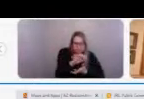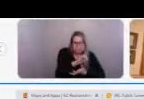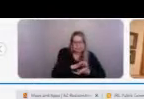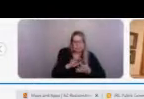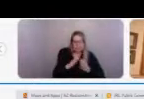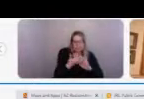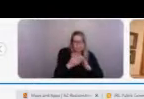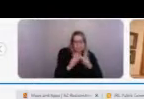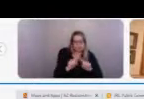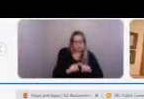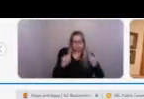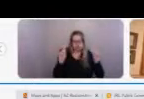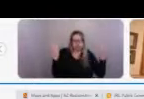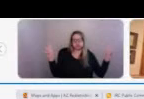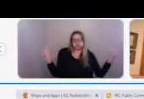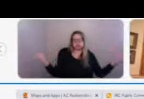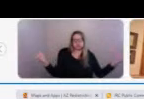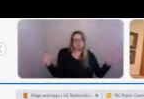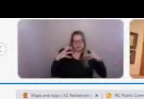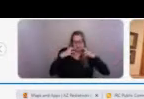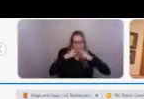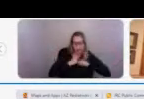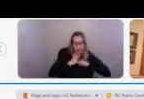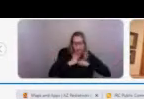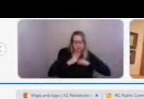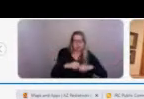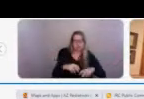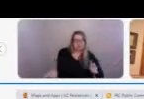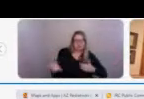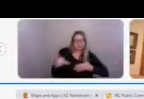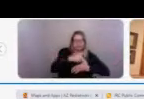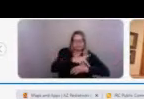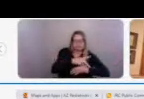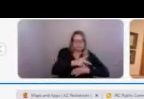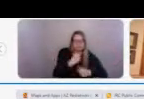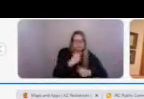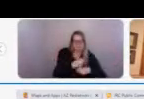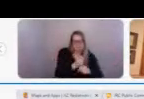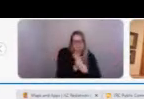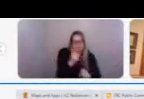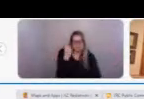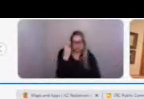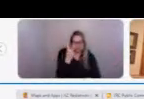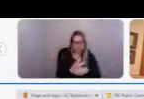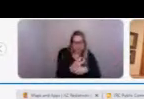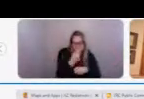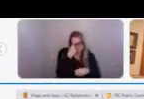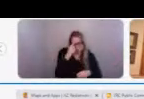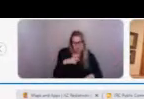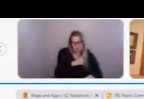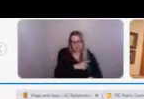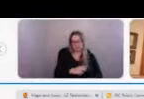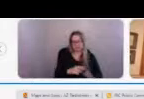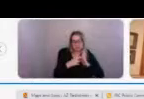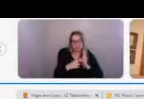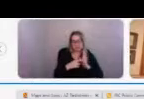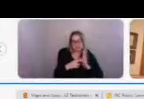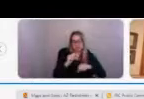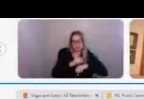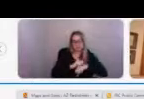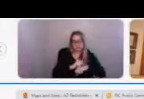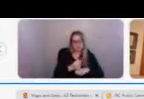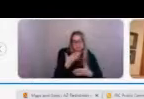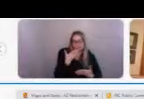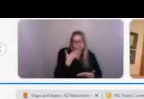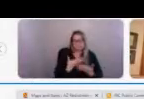are very different in their values and their priorities and and that makes it difficult for our legislative representatives to be effective in any